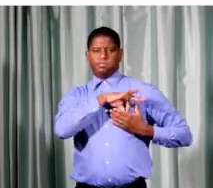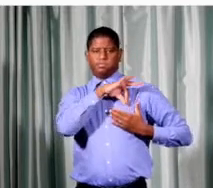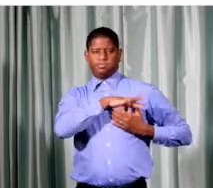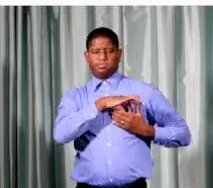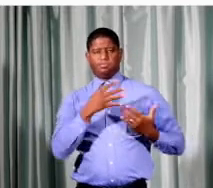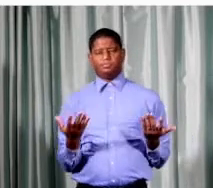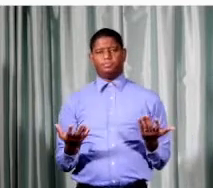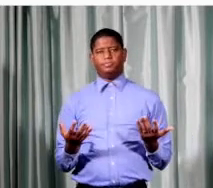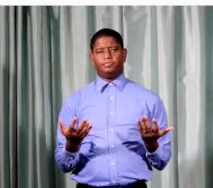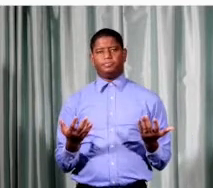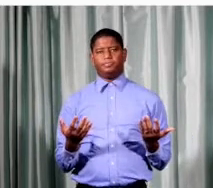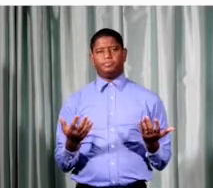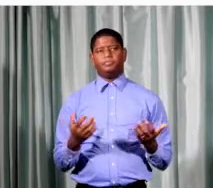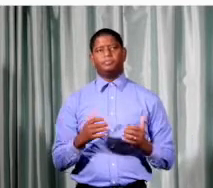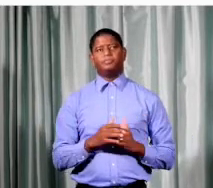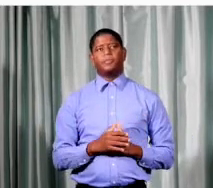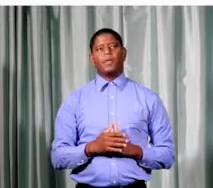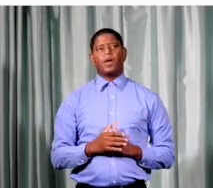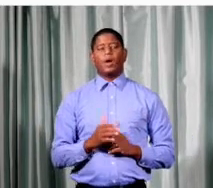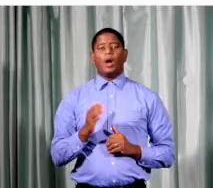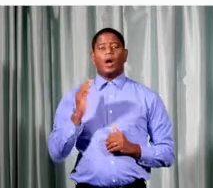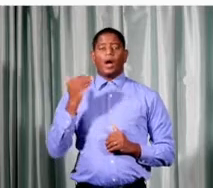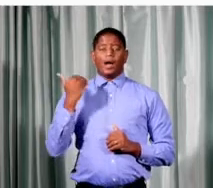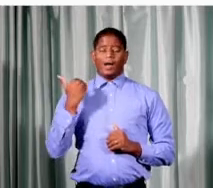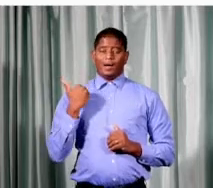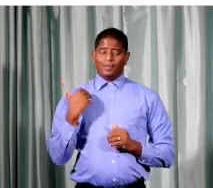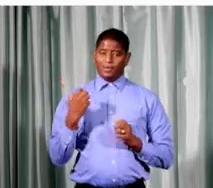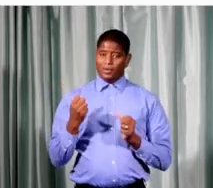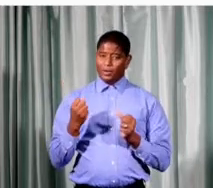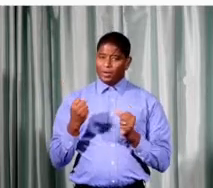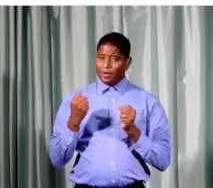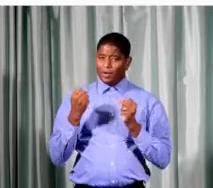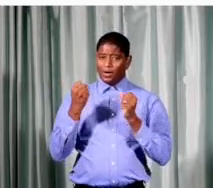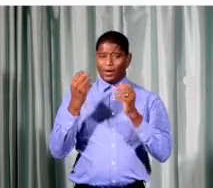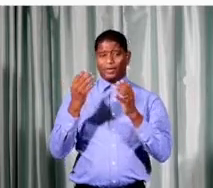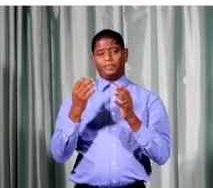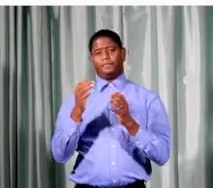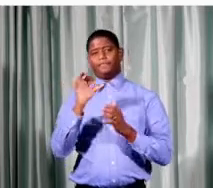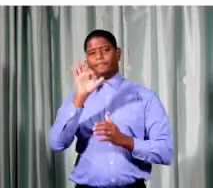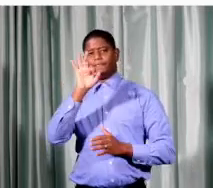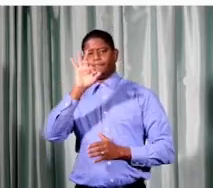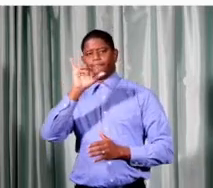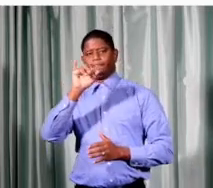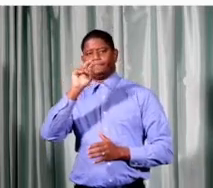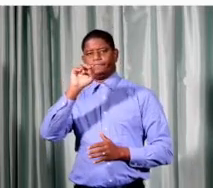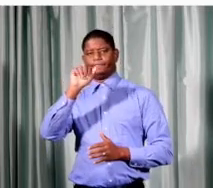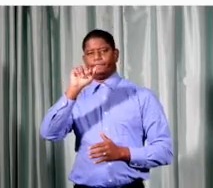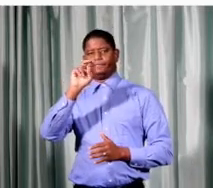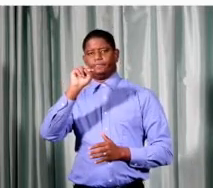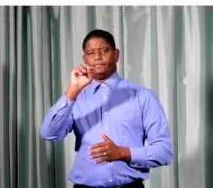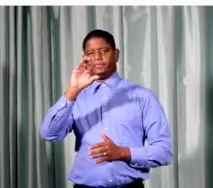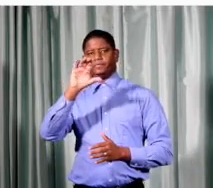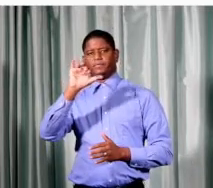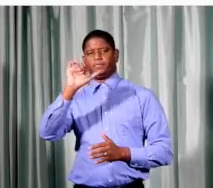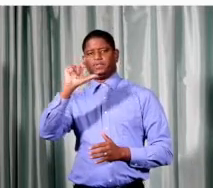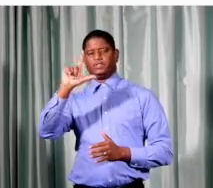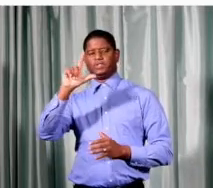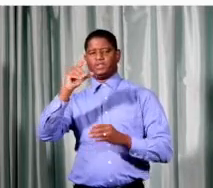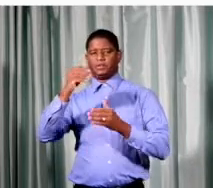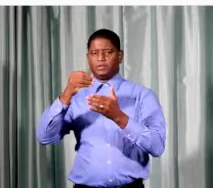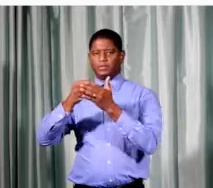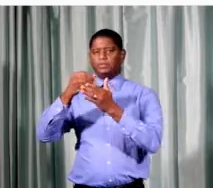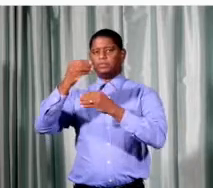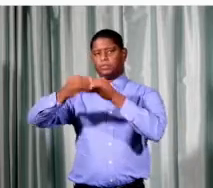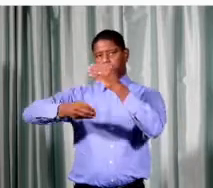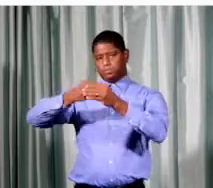which are enshrined in the accounting rules. It's the first accounting rule states that a complete set